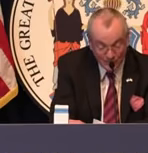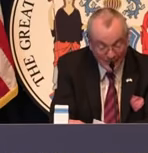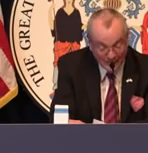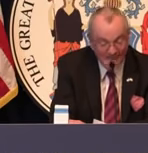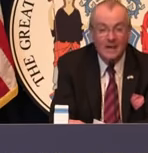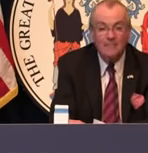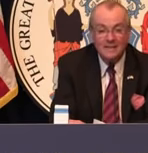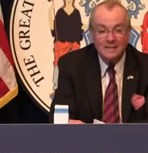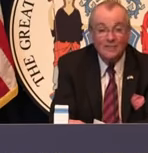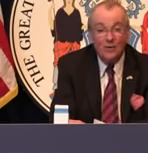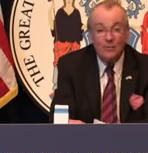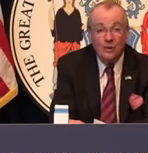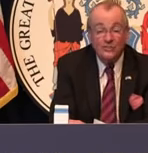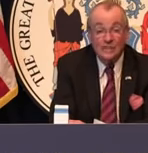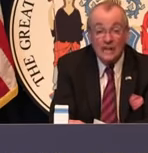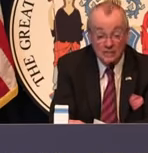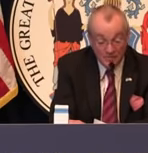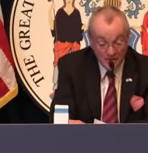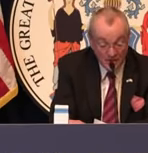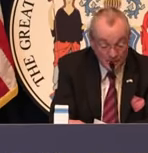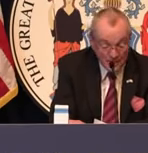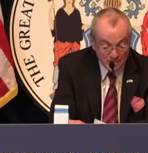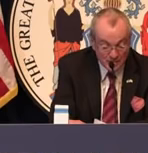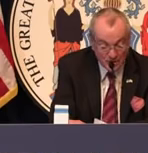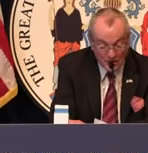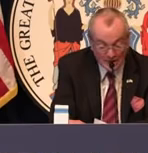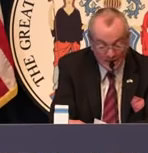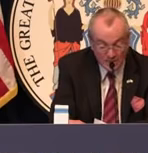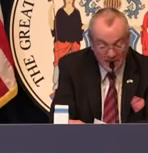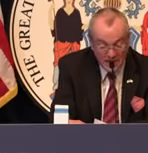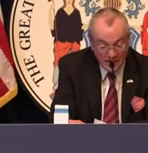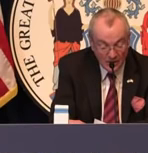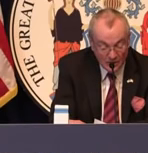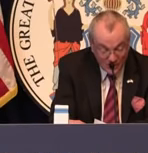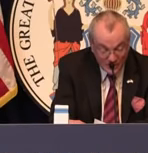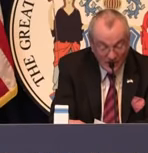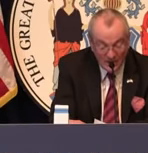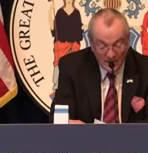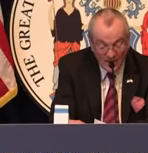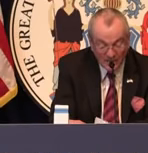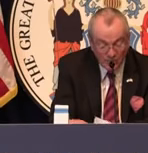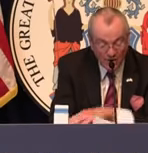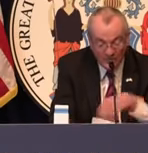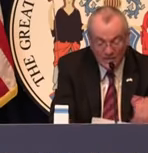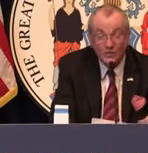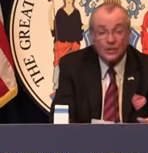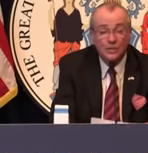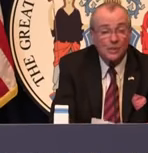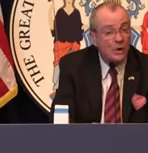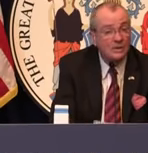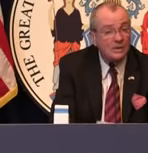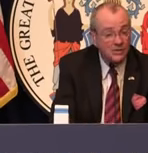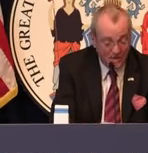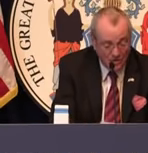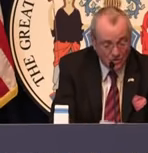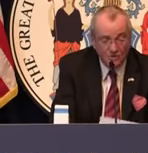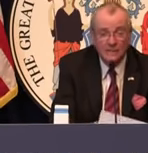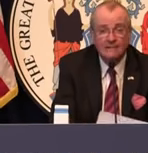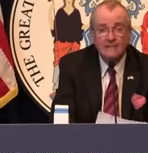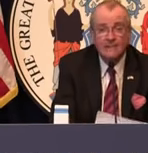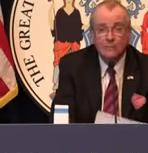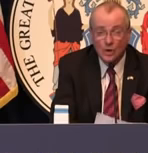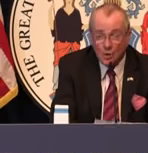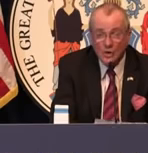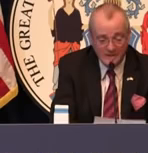4.28%. We've rounded it up to 4.3. That's of specimens collected on May 30th, and that's from roughly